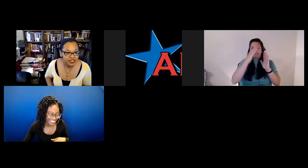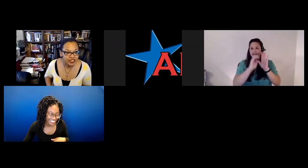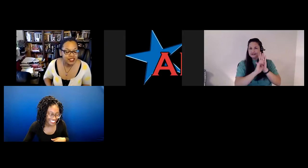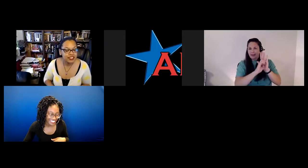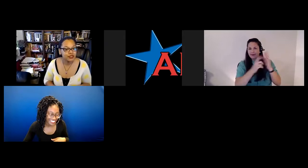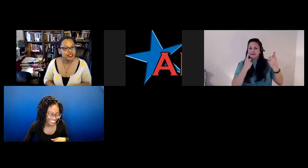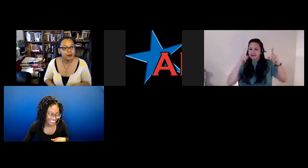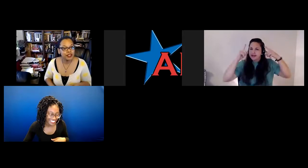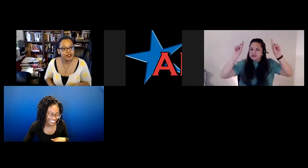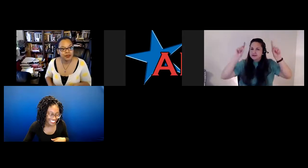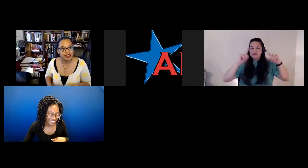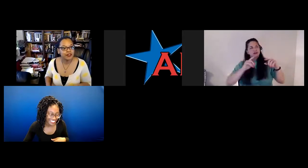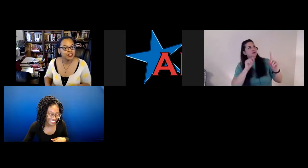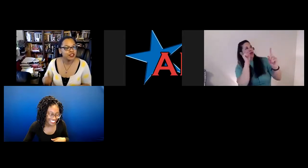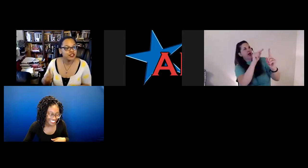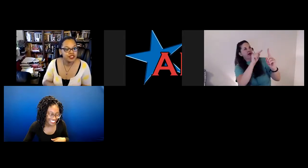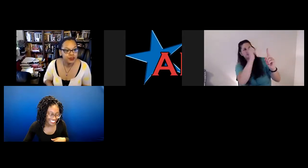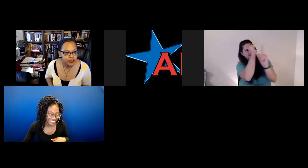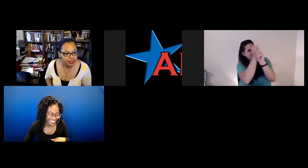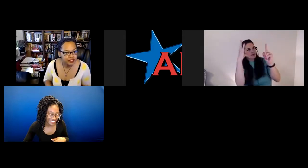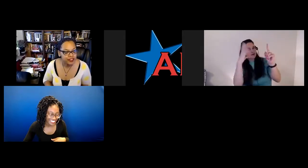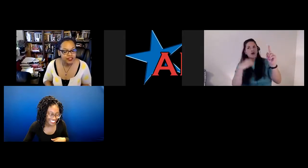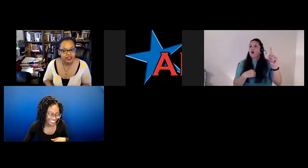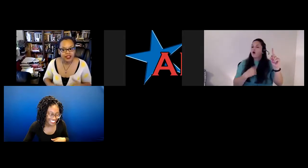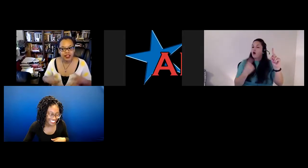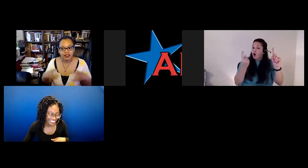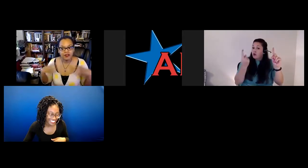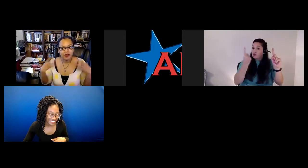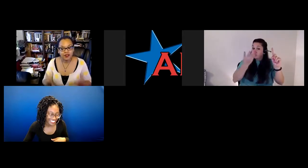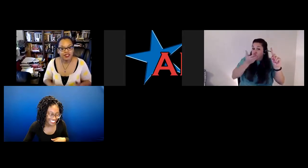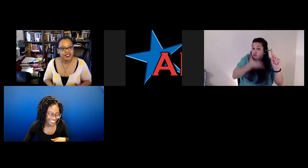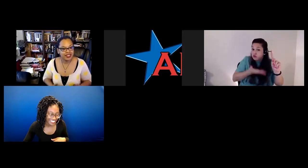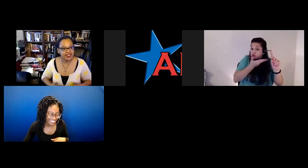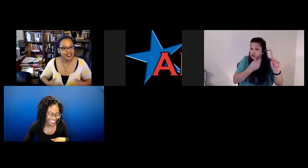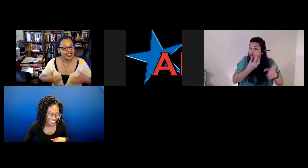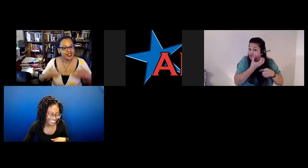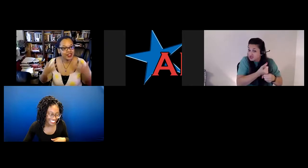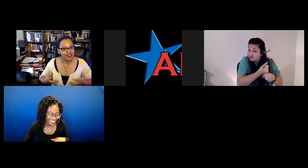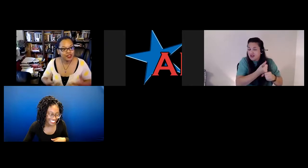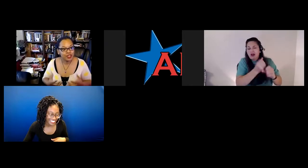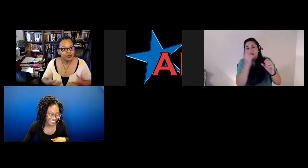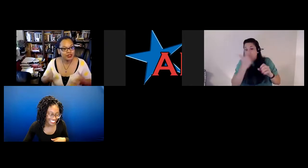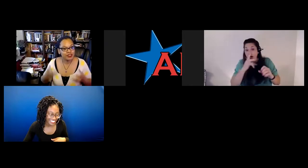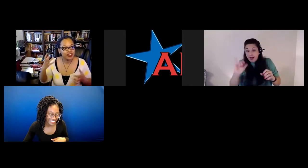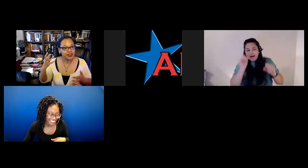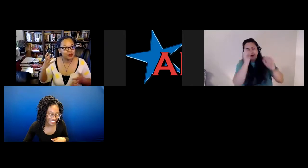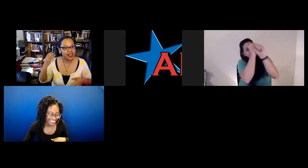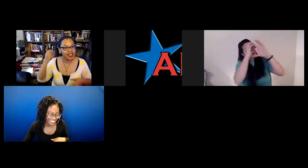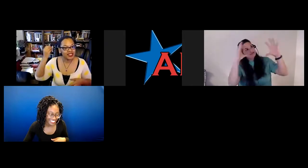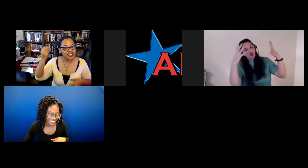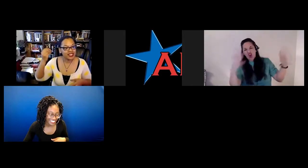looks like. This is what the epitome of trustworthiness looks like. And unfortunately, a lot of those sort